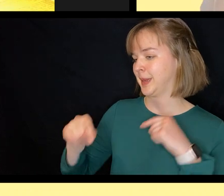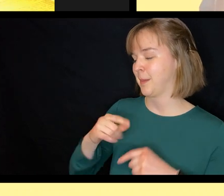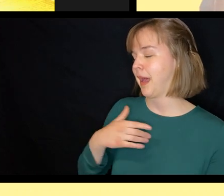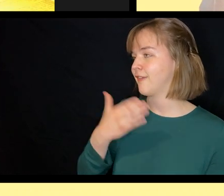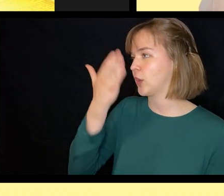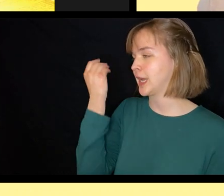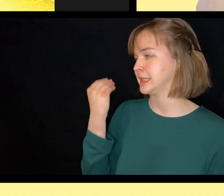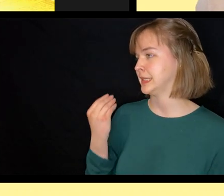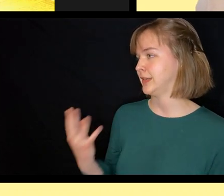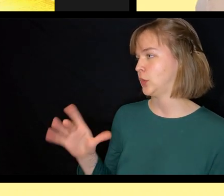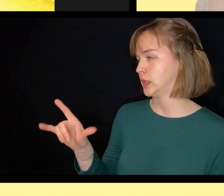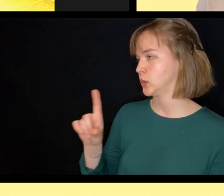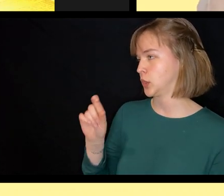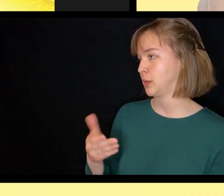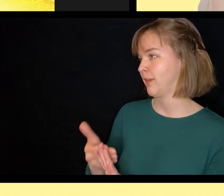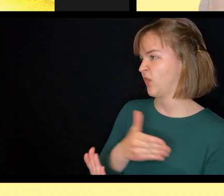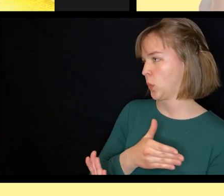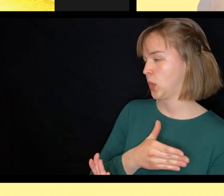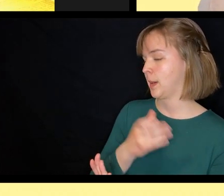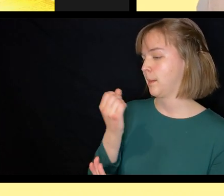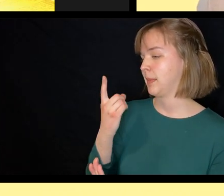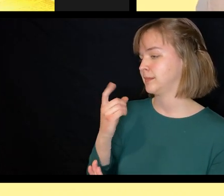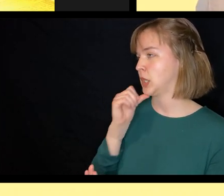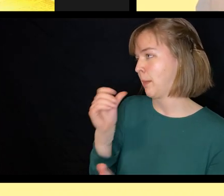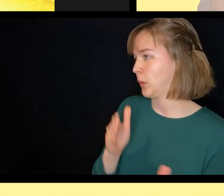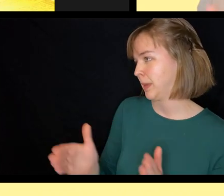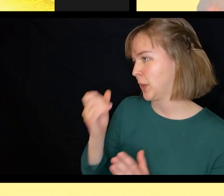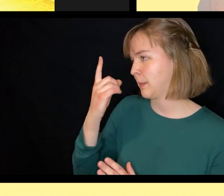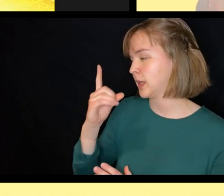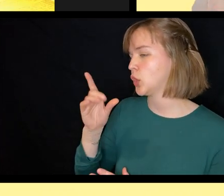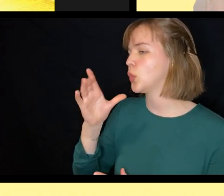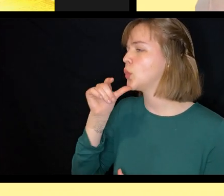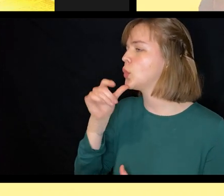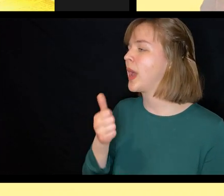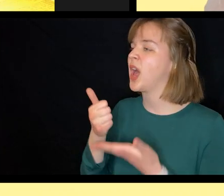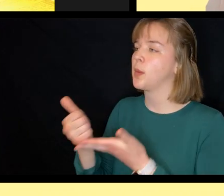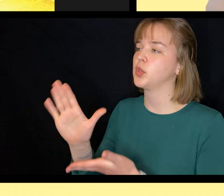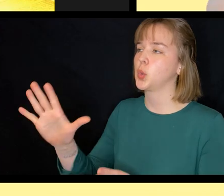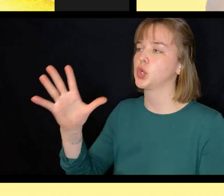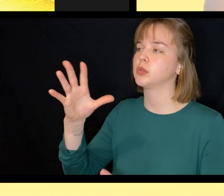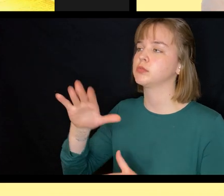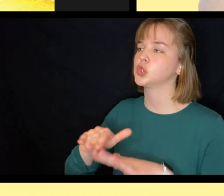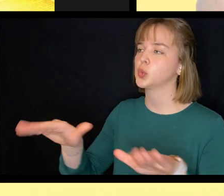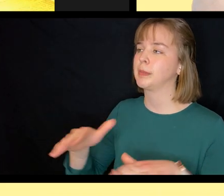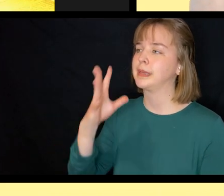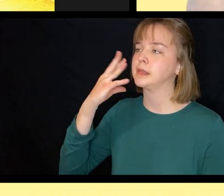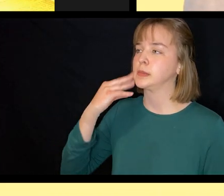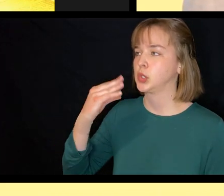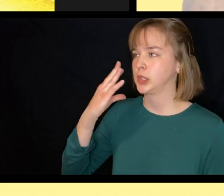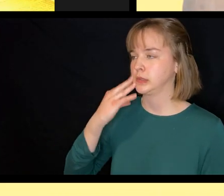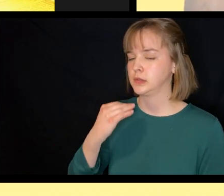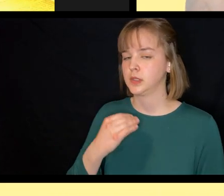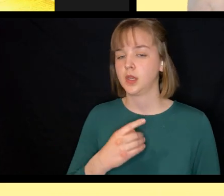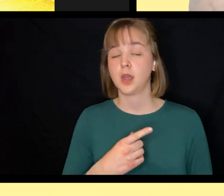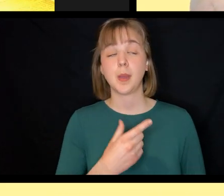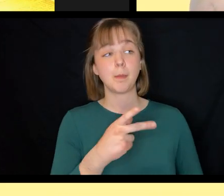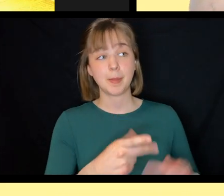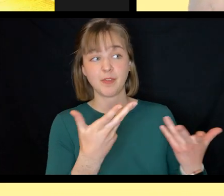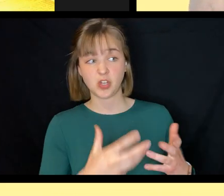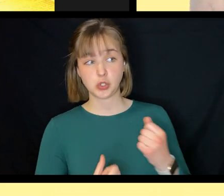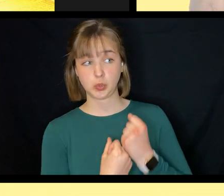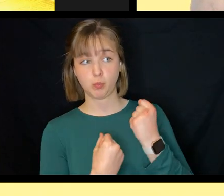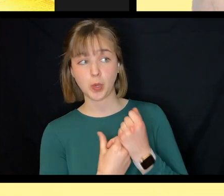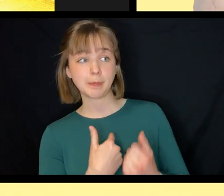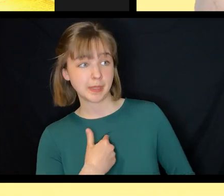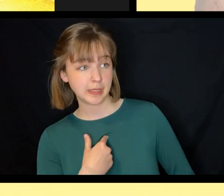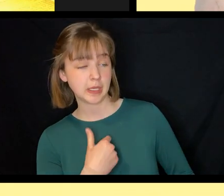good. but yeah, who has helped you along the way? I know you mentioned some of your coaches and stuff. Yeah, so some people that have definitely